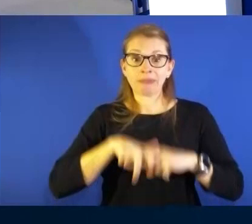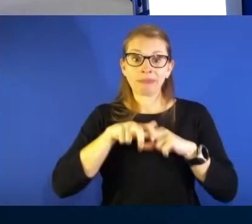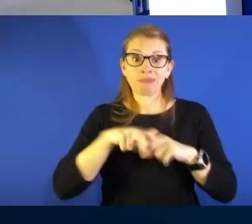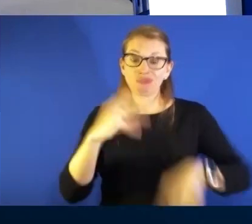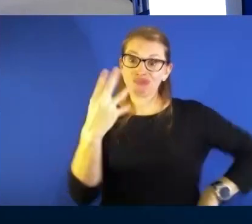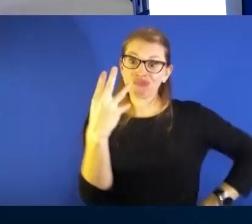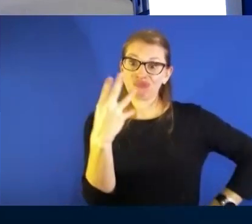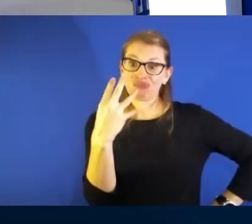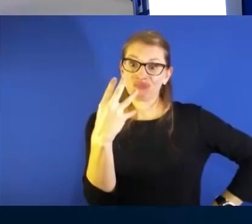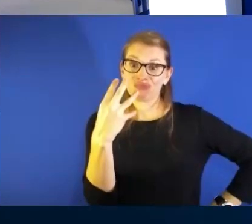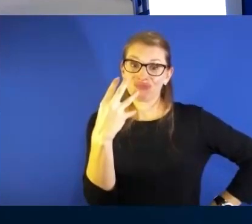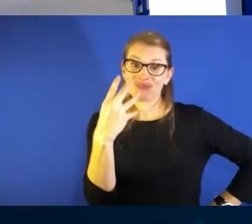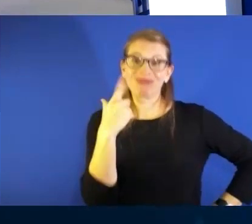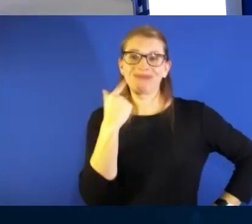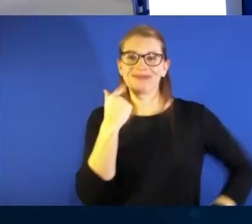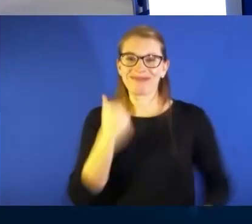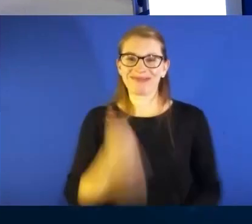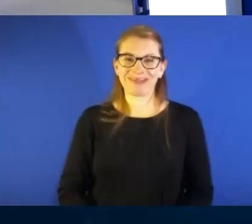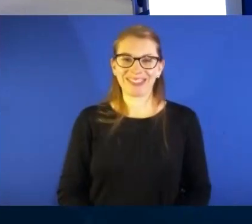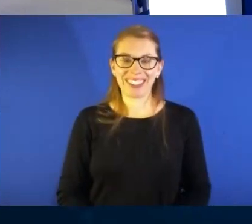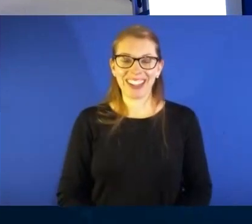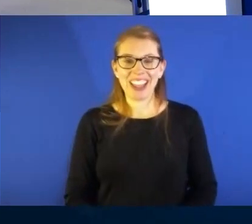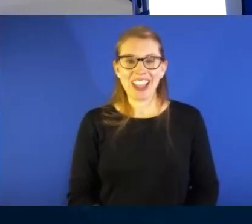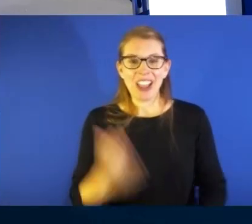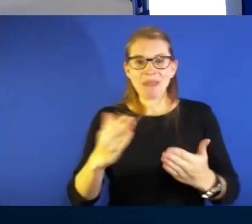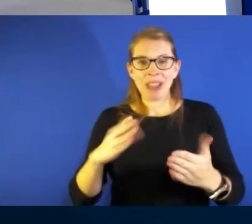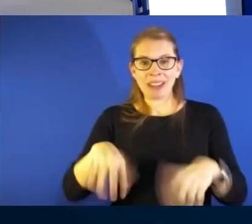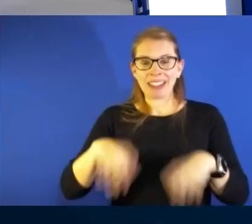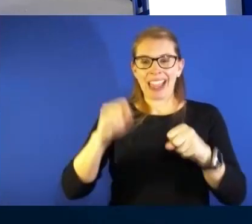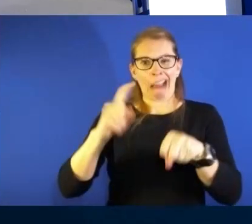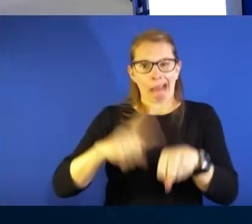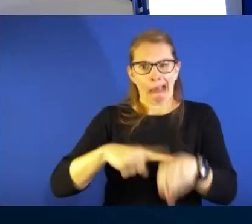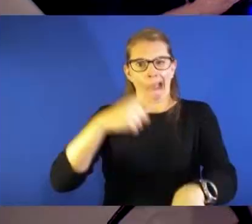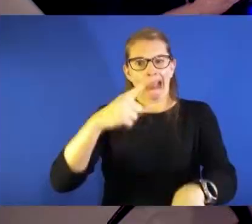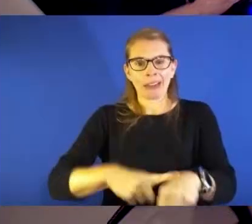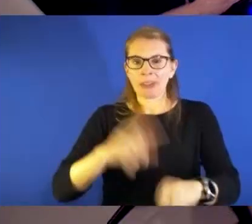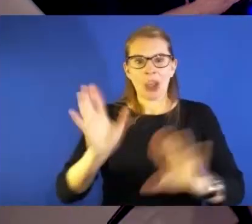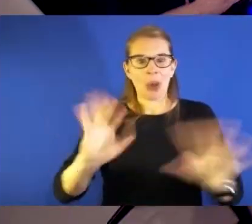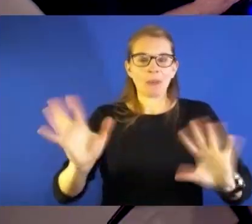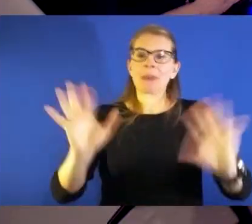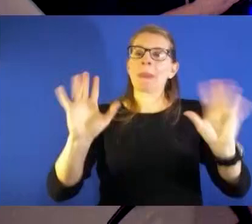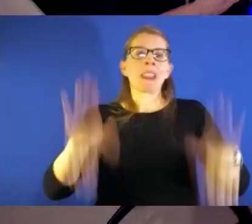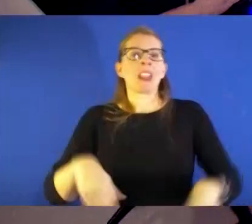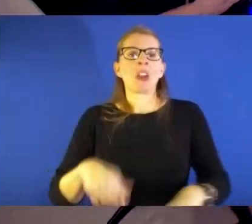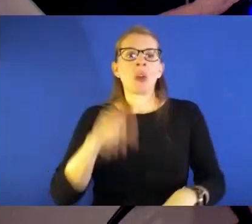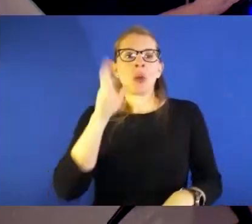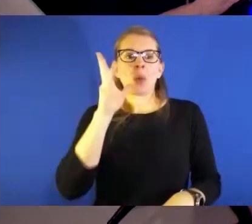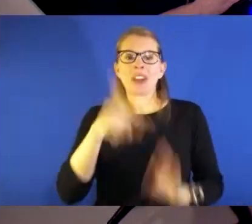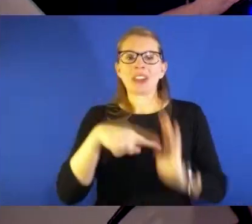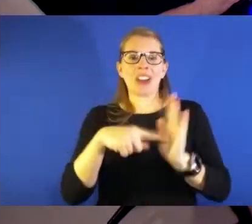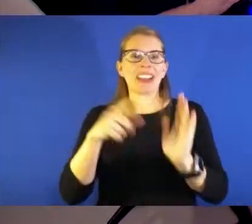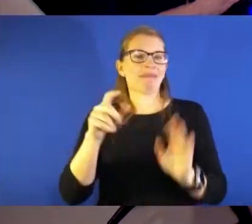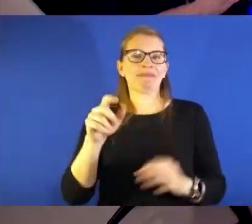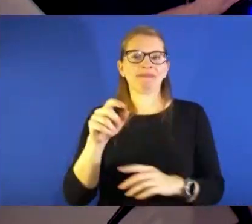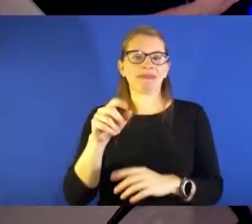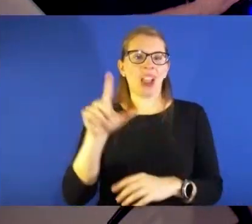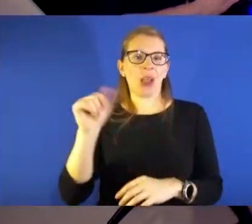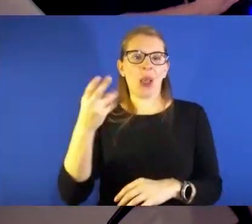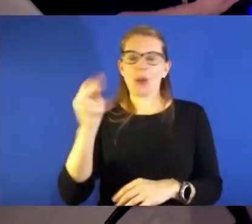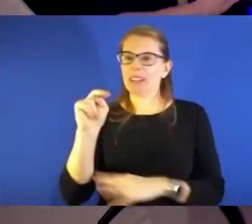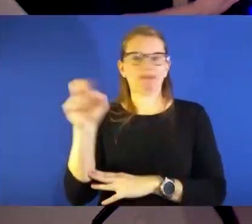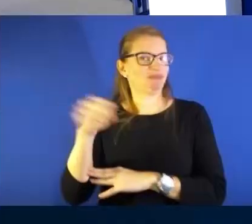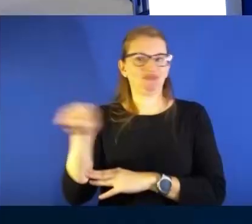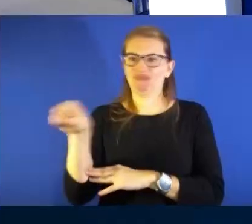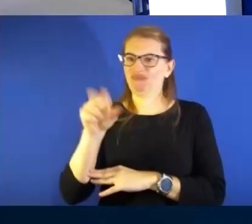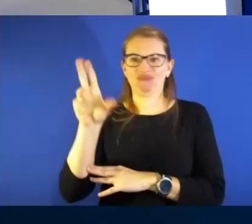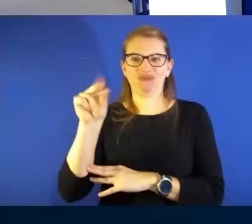time. It might take too long to put it up. It's No, gonna we're take not too going long. on it, so we'll show it. But save it for sure. Yeah. Okay, thank you all for being